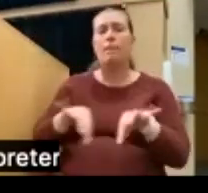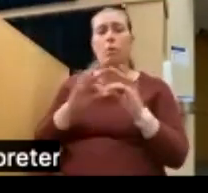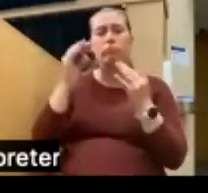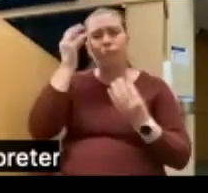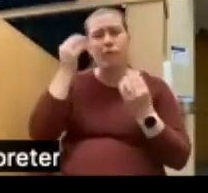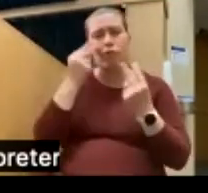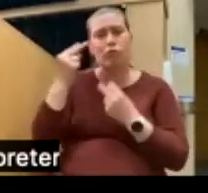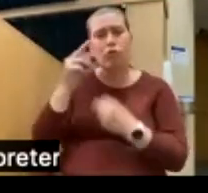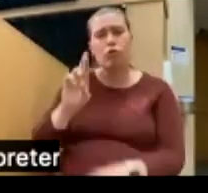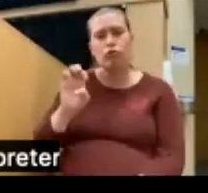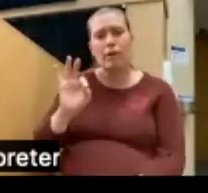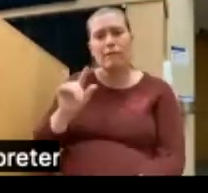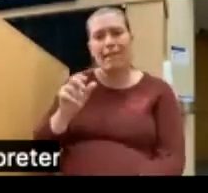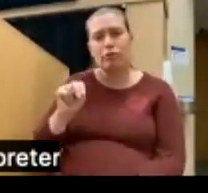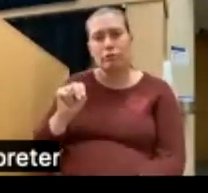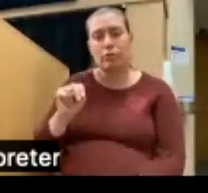Say that again.